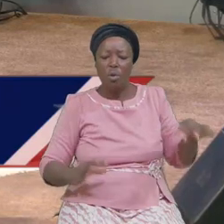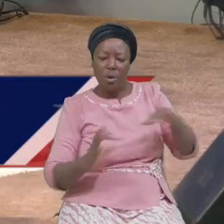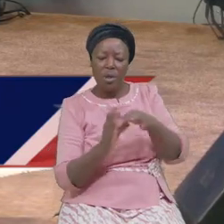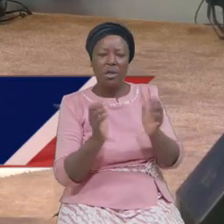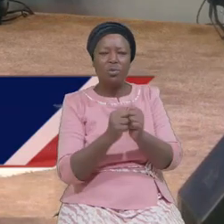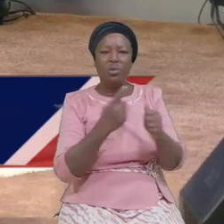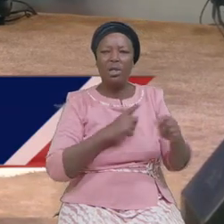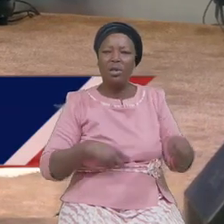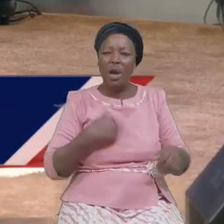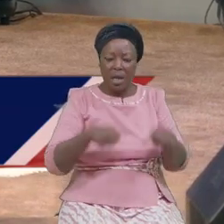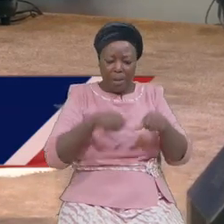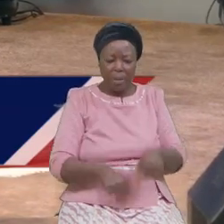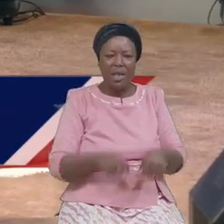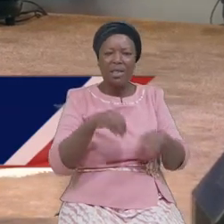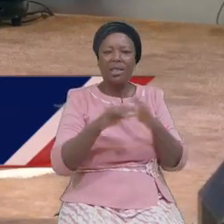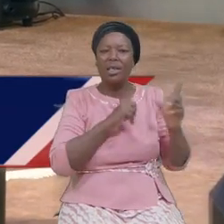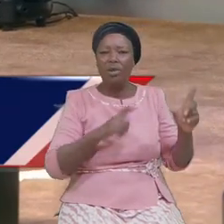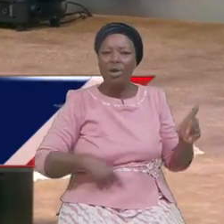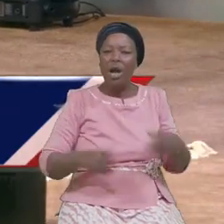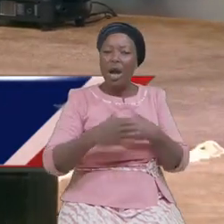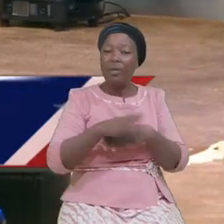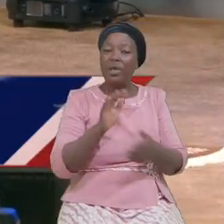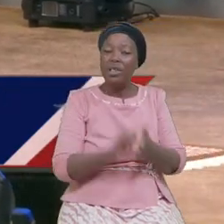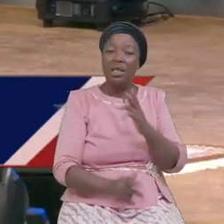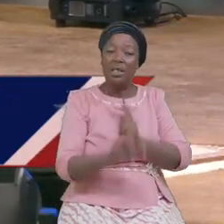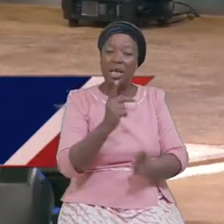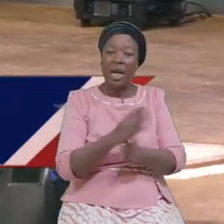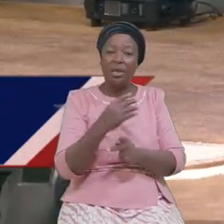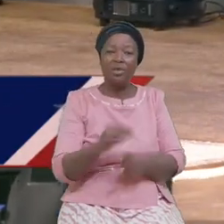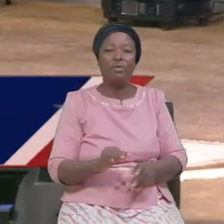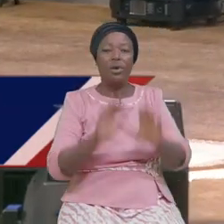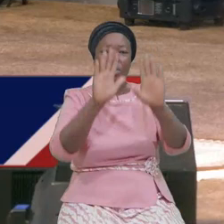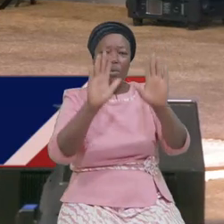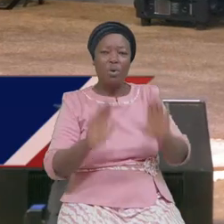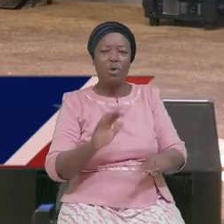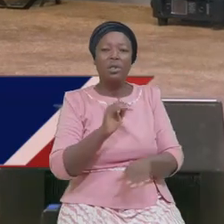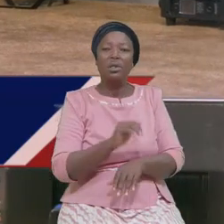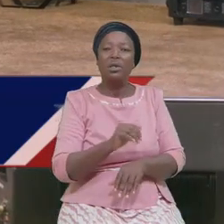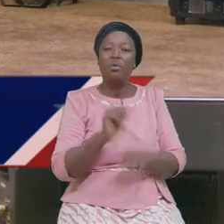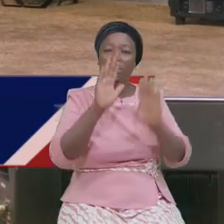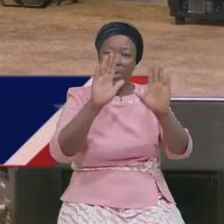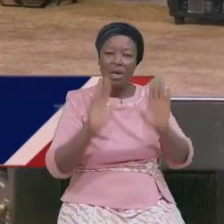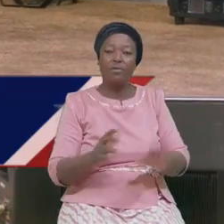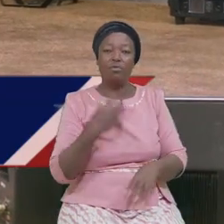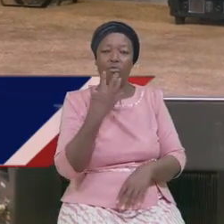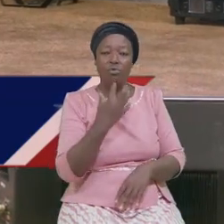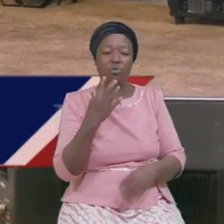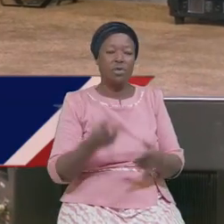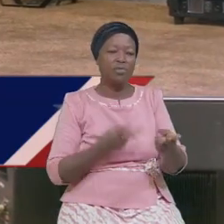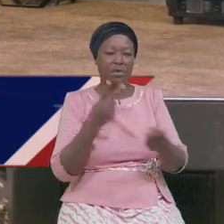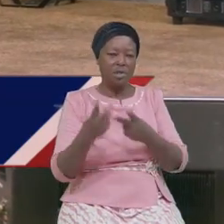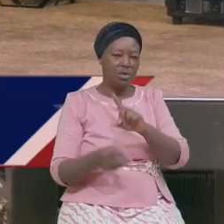and abide in the Lord after such a wonderful, glorious visitation? We're looking